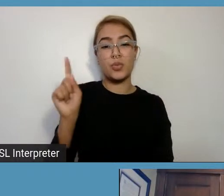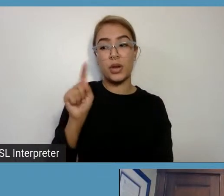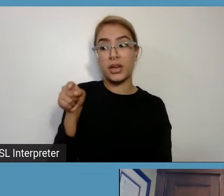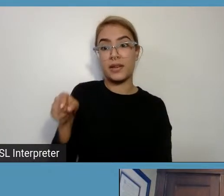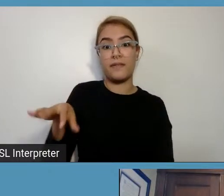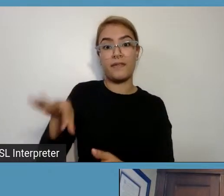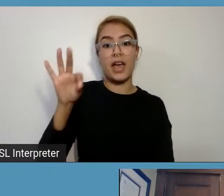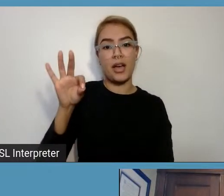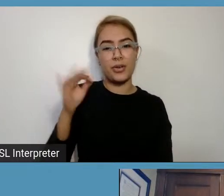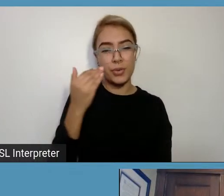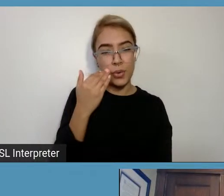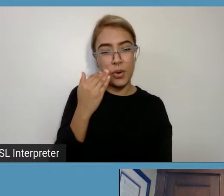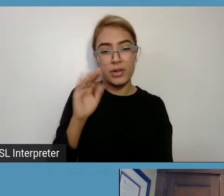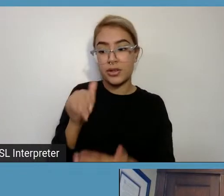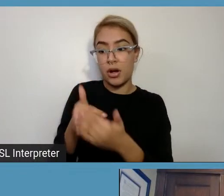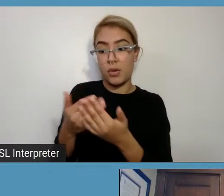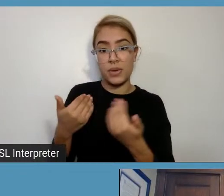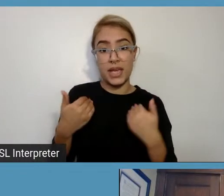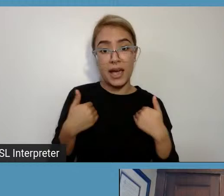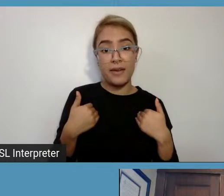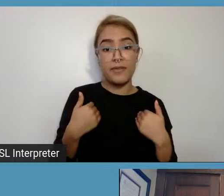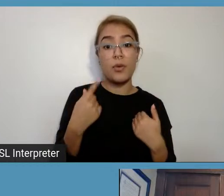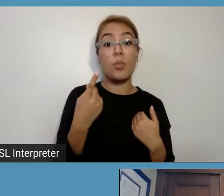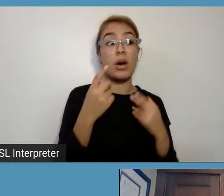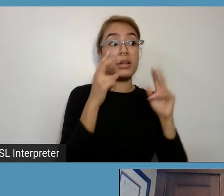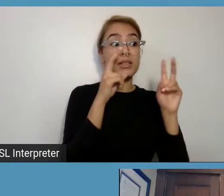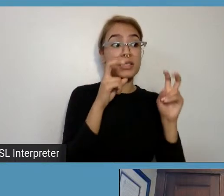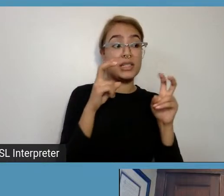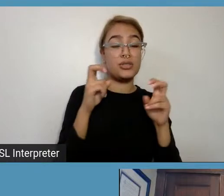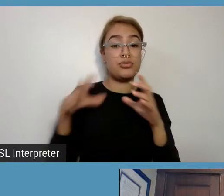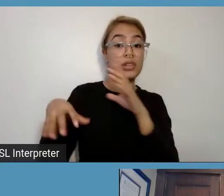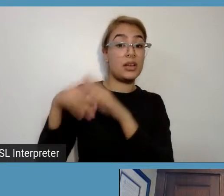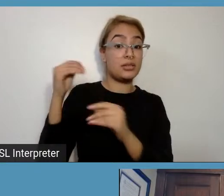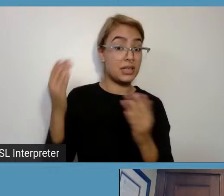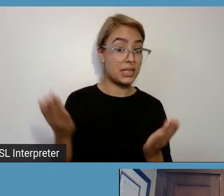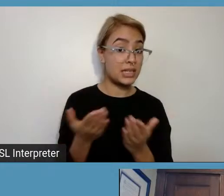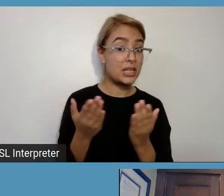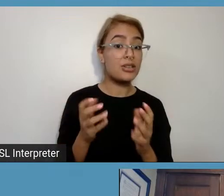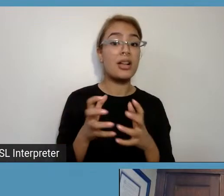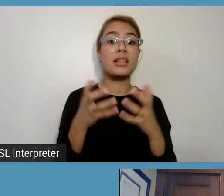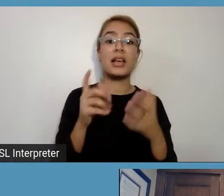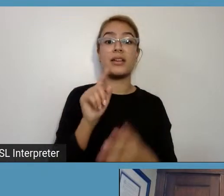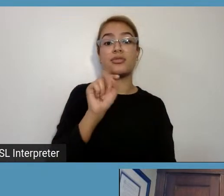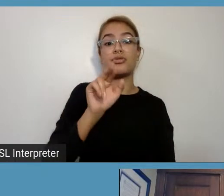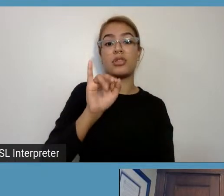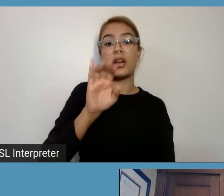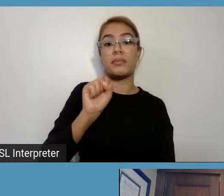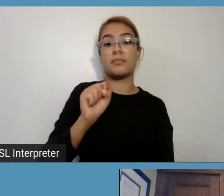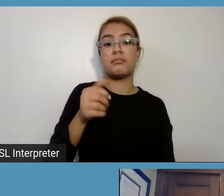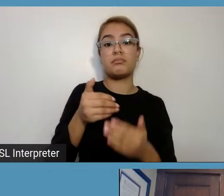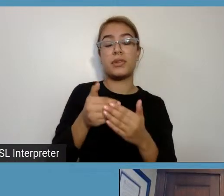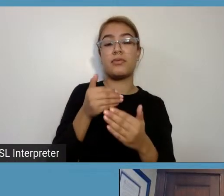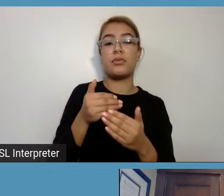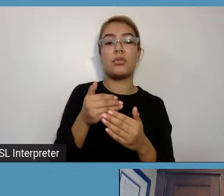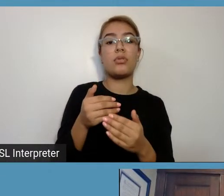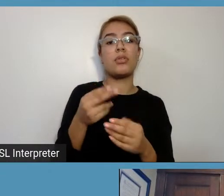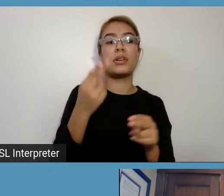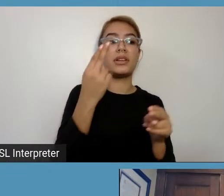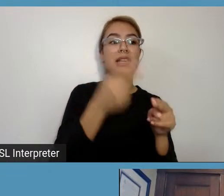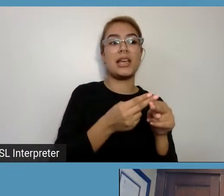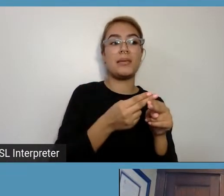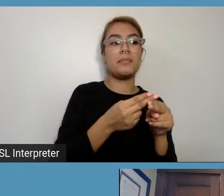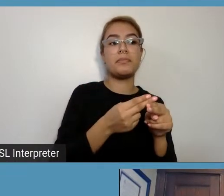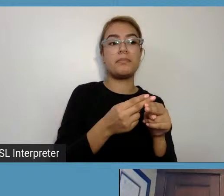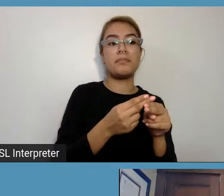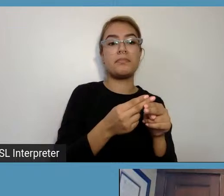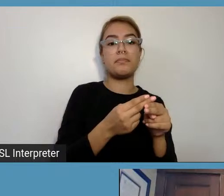of the issues out here, a lot of tribes used to be referred to as the Anasazi. I think even that basket